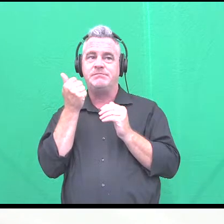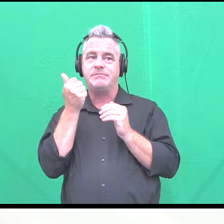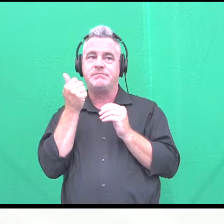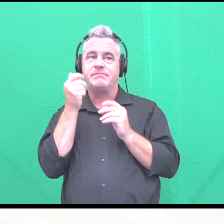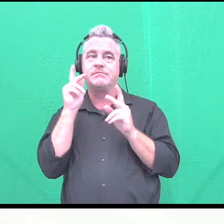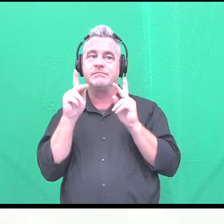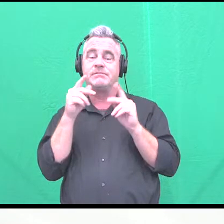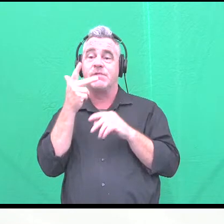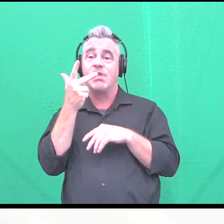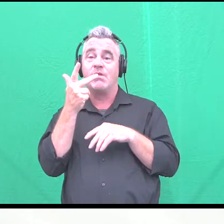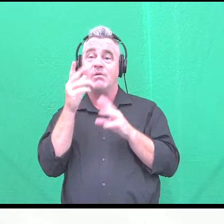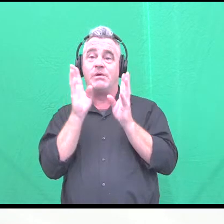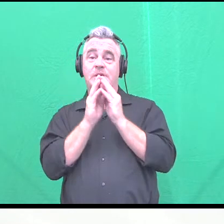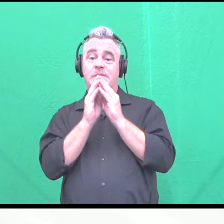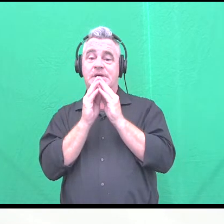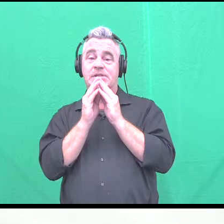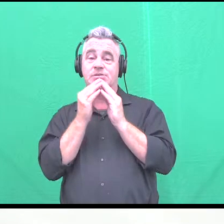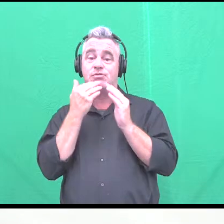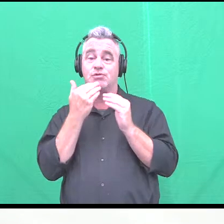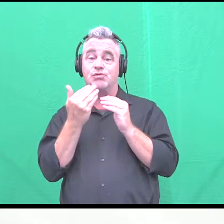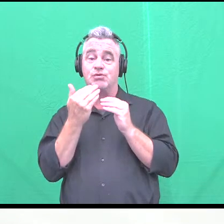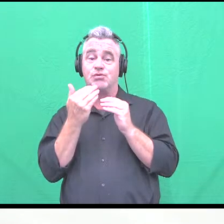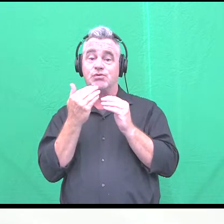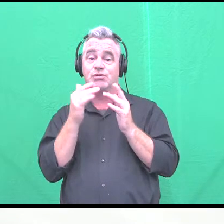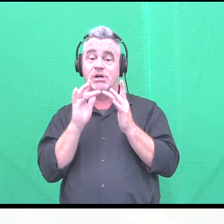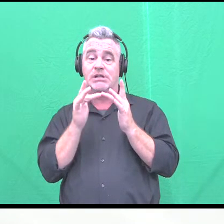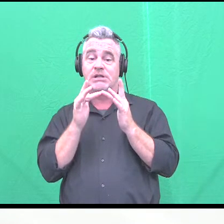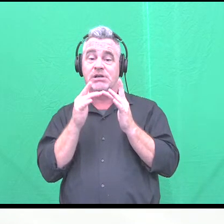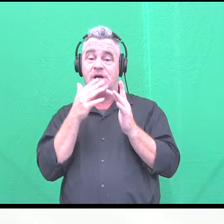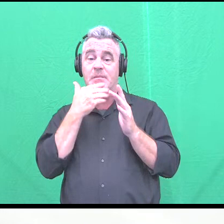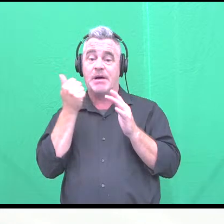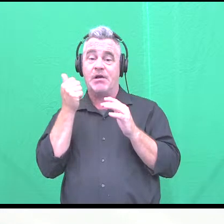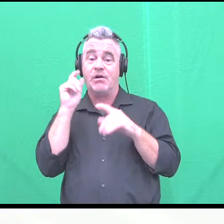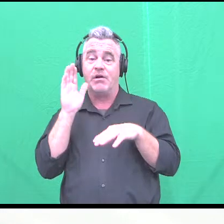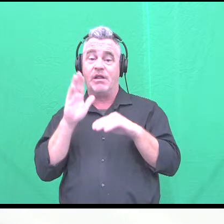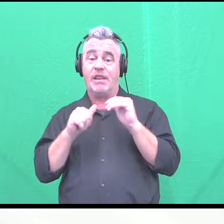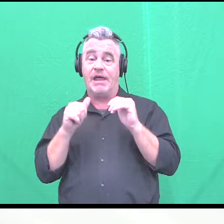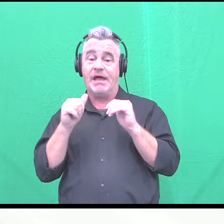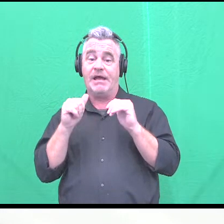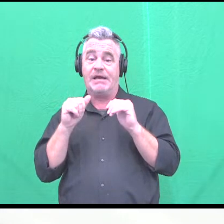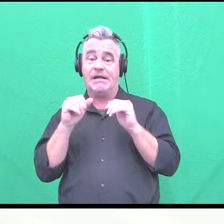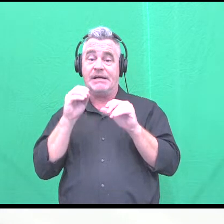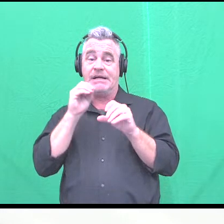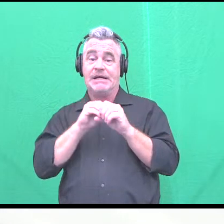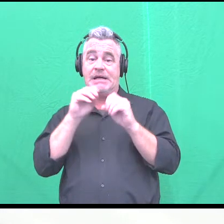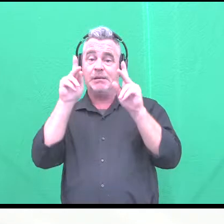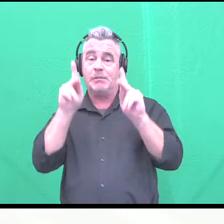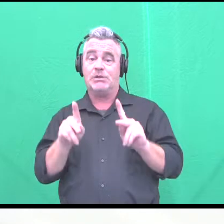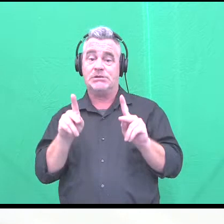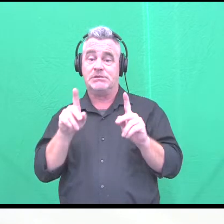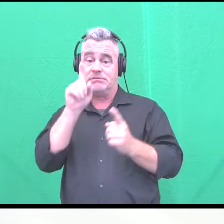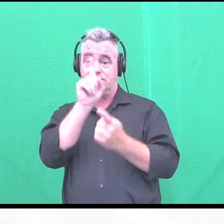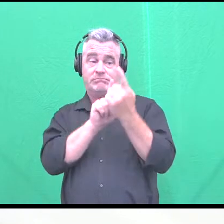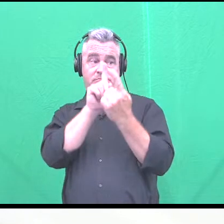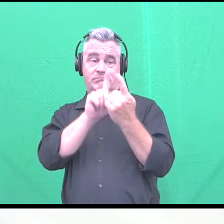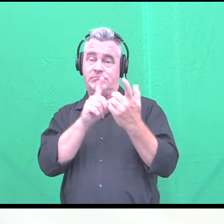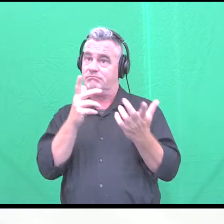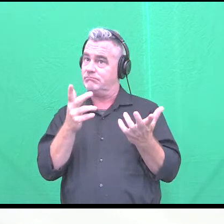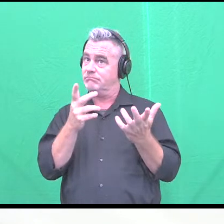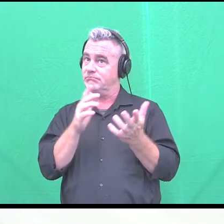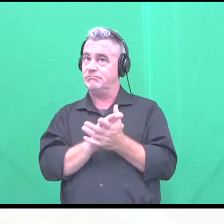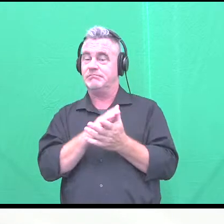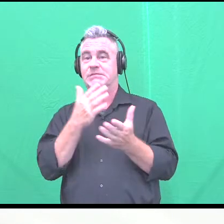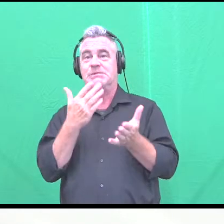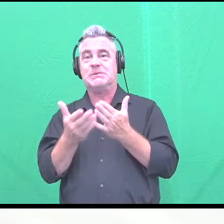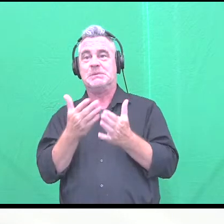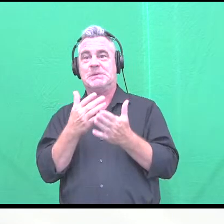of the meetings, than we have in person. And so that told us something. And so Dr.